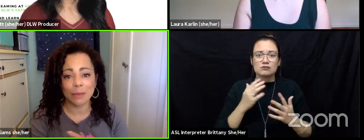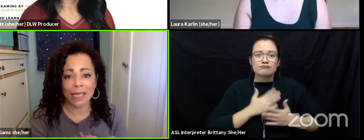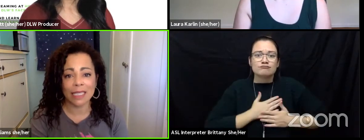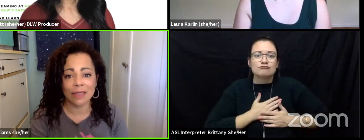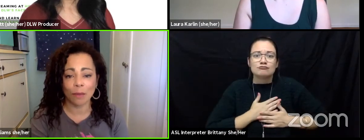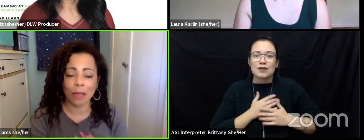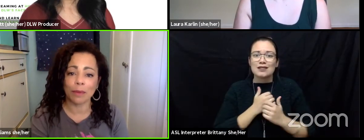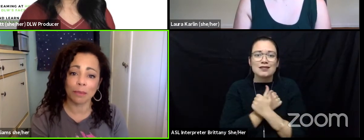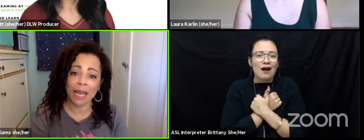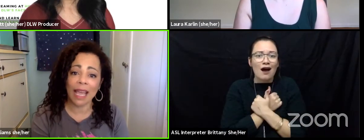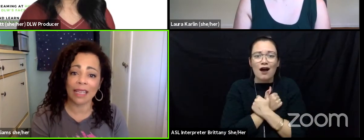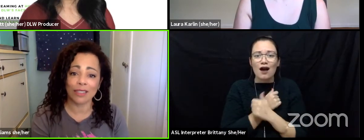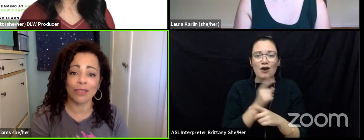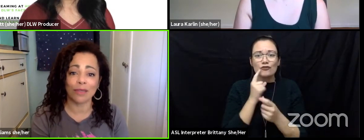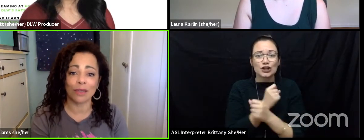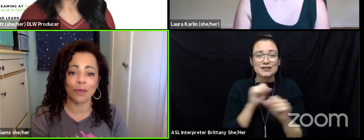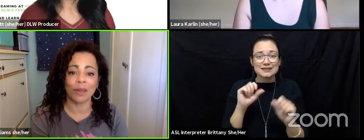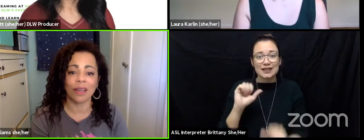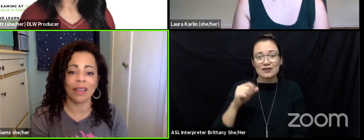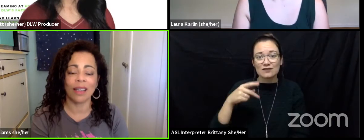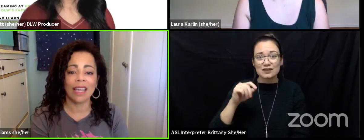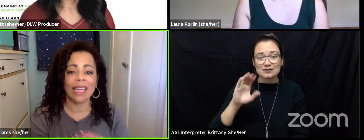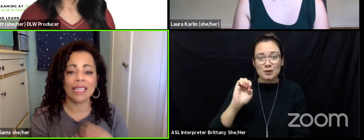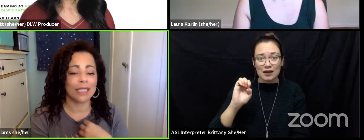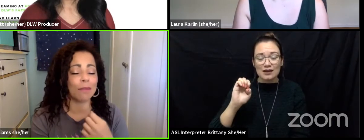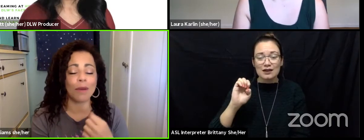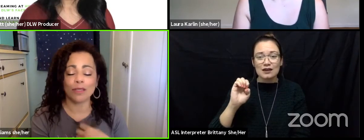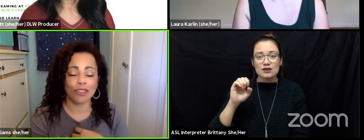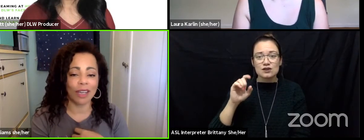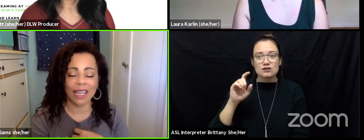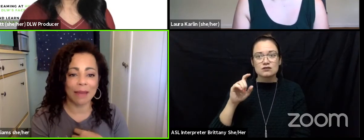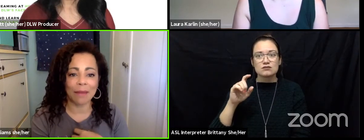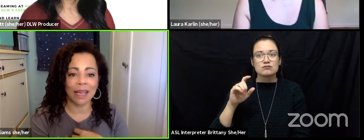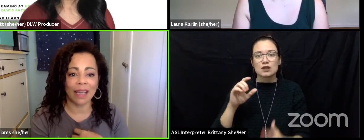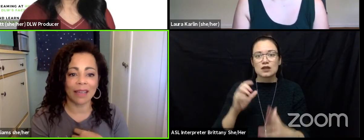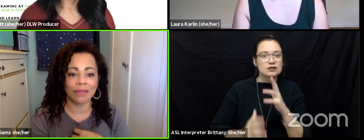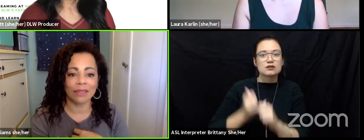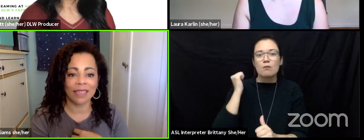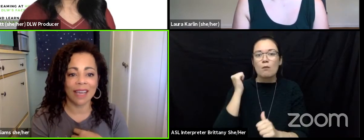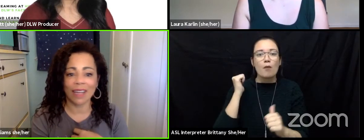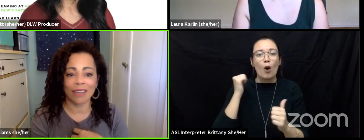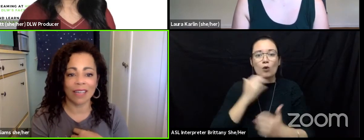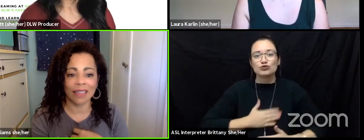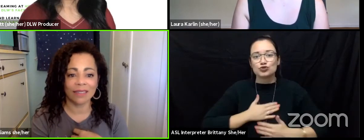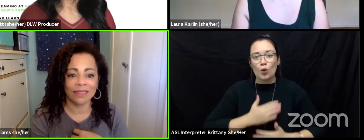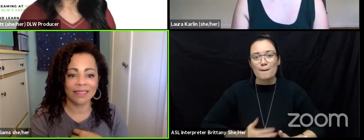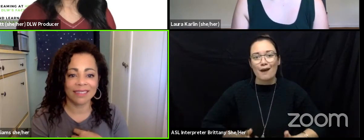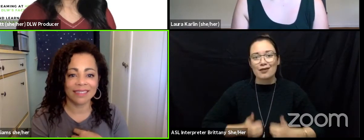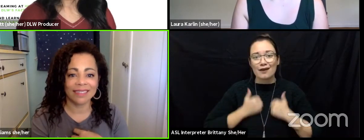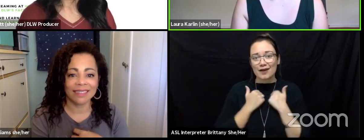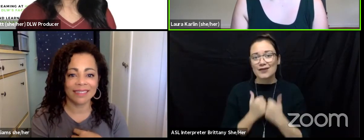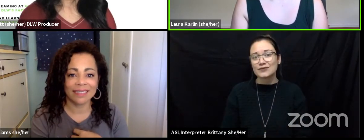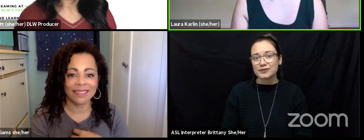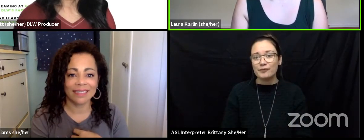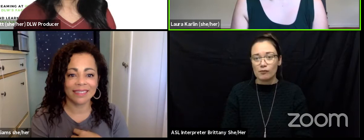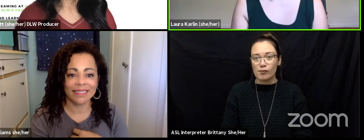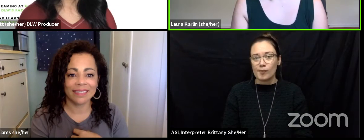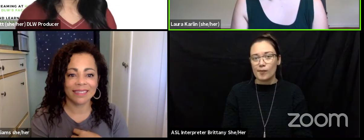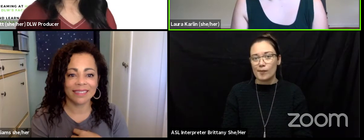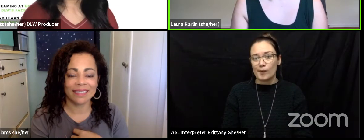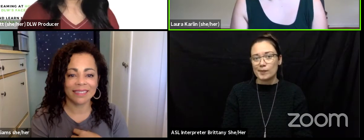safe space for people to play and do difficult work. Mm-hmm. It is the most joy I get in my life. Yeah, I agree. And I think